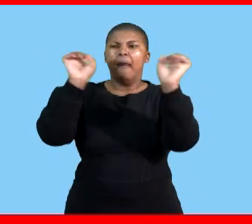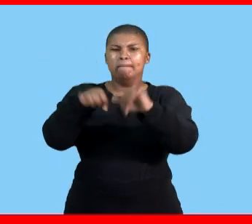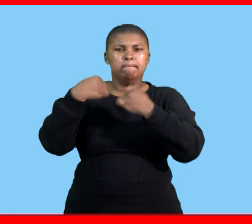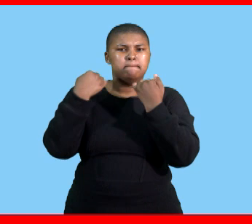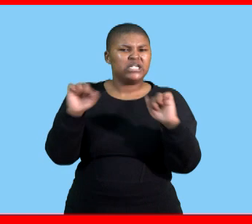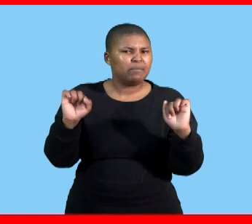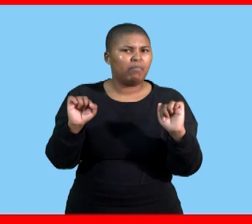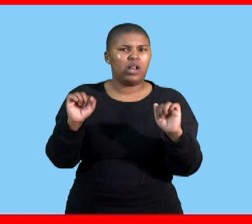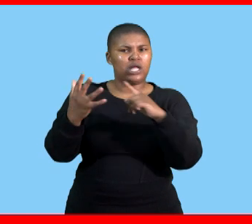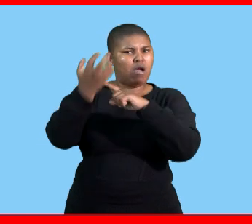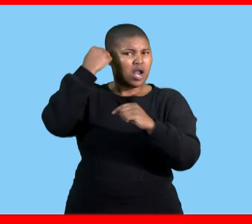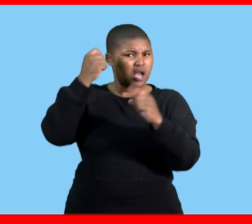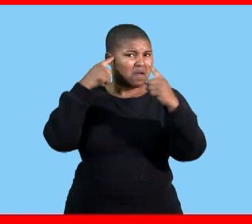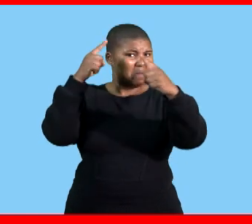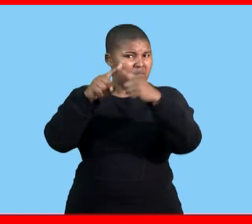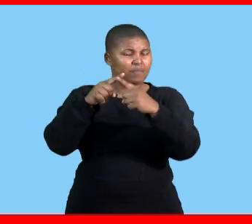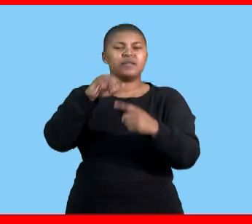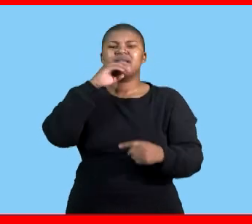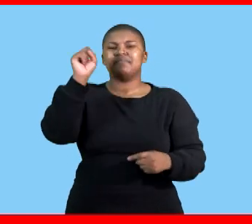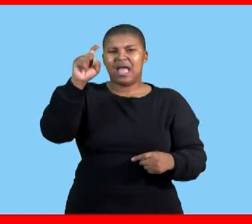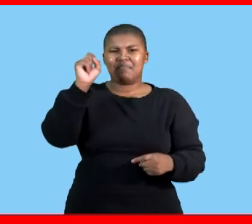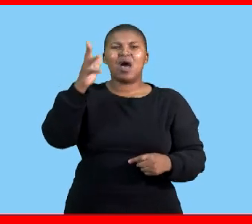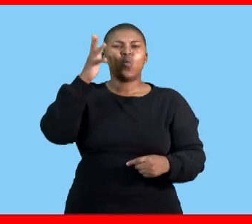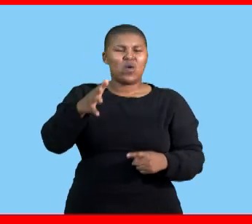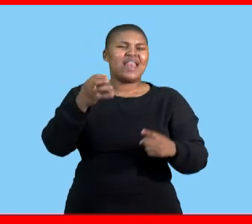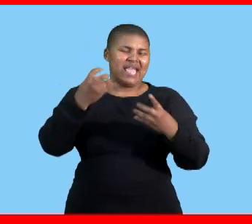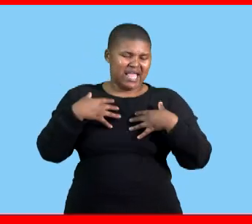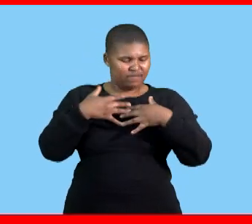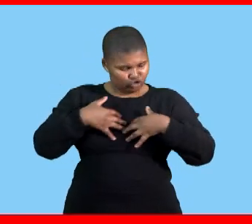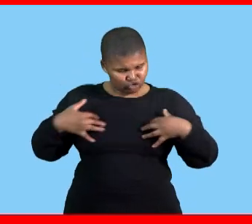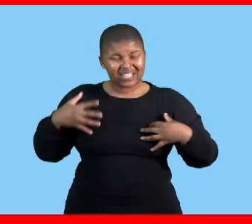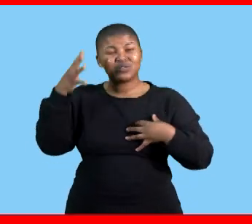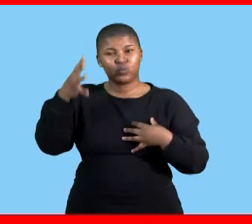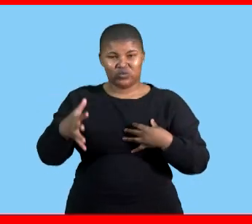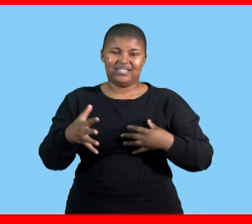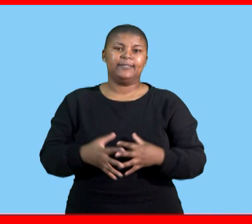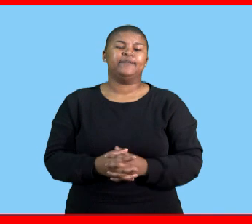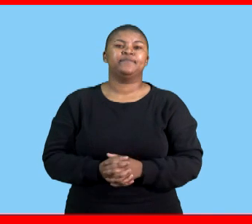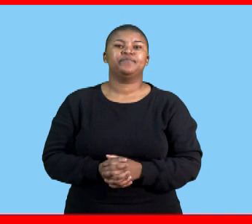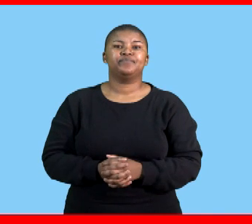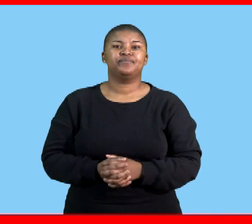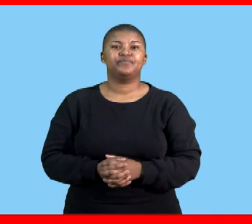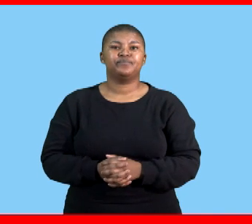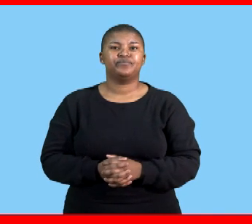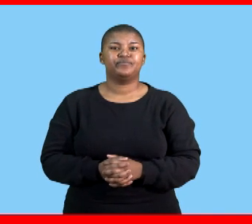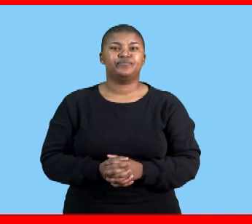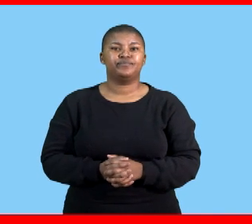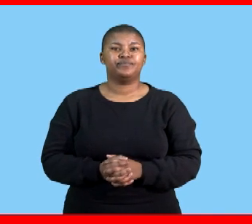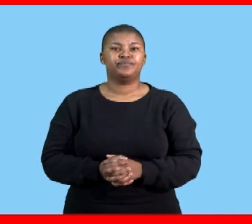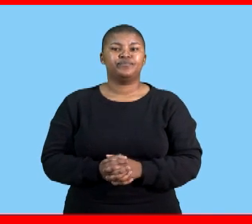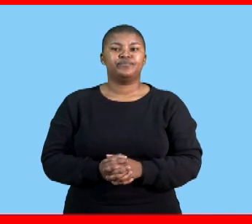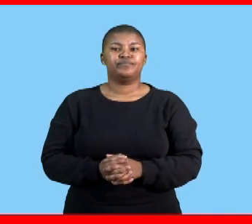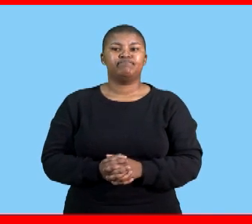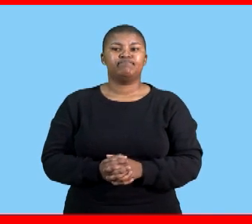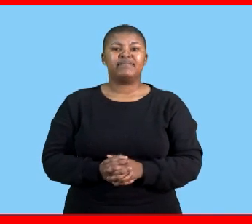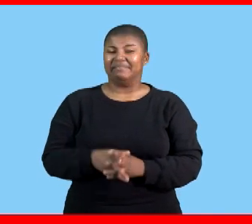achieve, because that on its own is going to cause you a lot of stress and a lot of tension. Now, I have